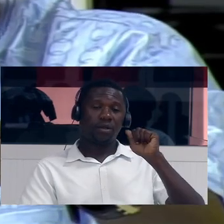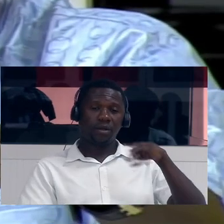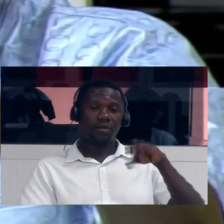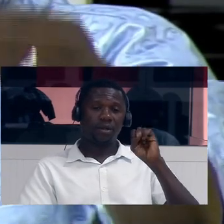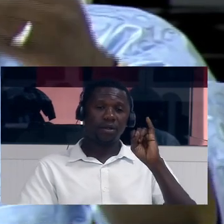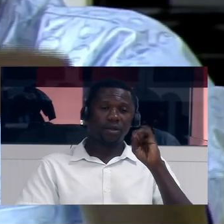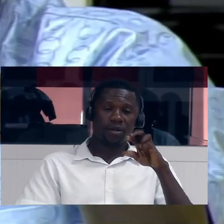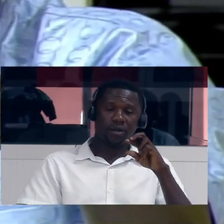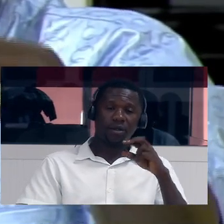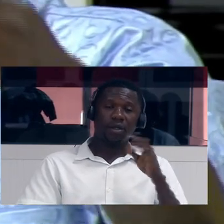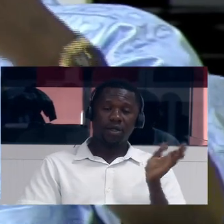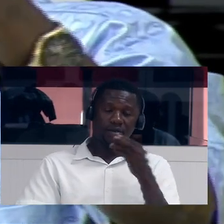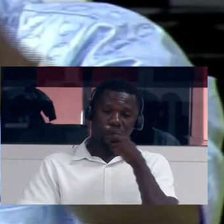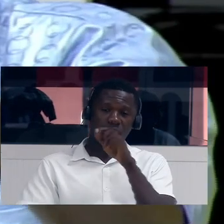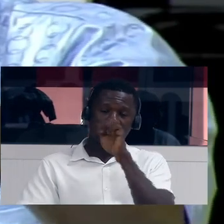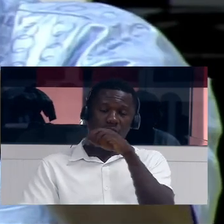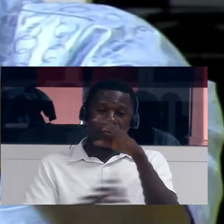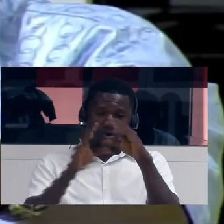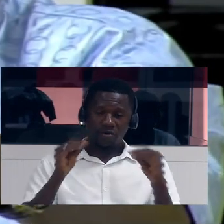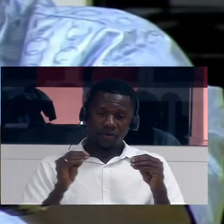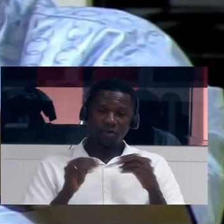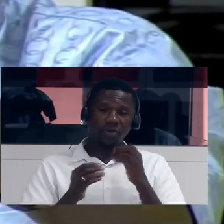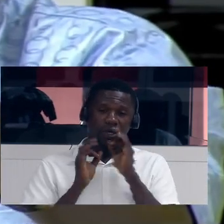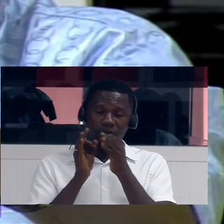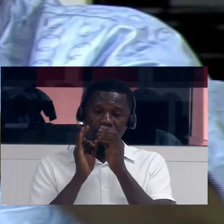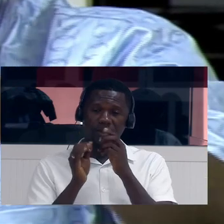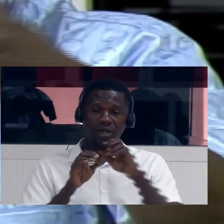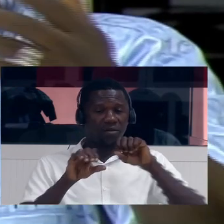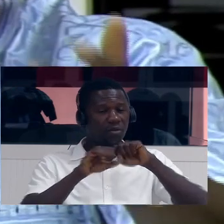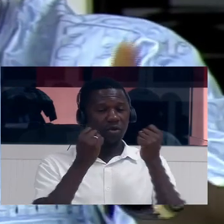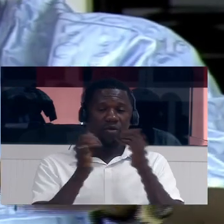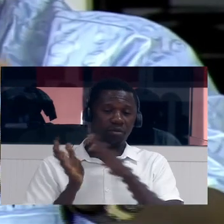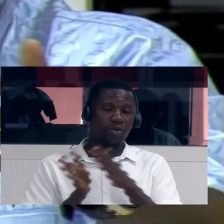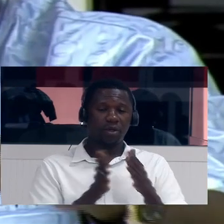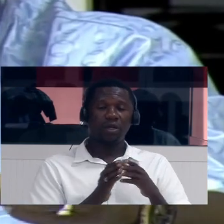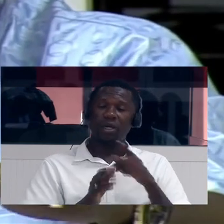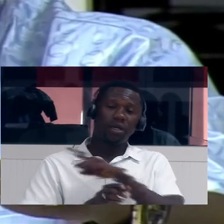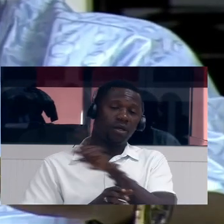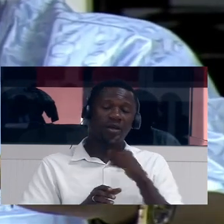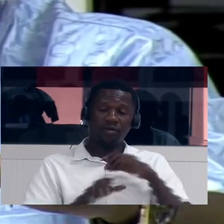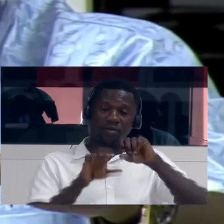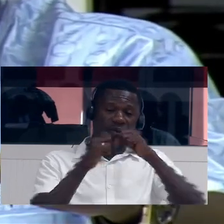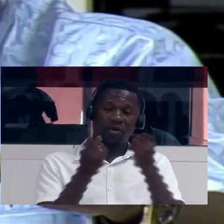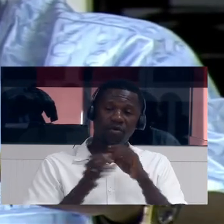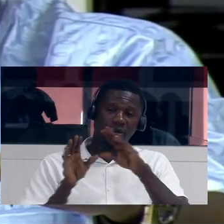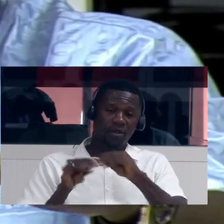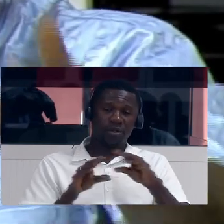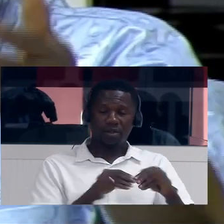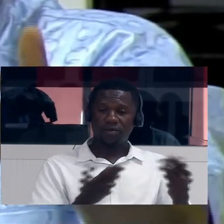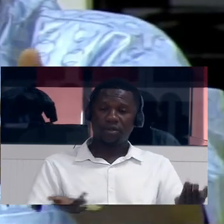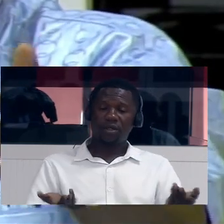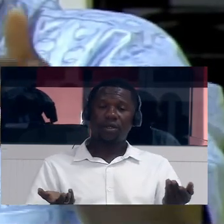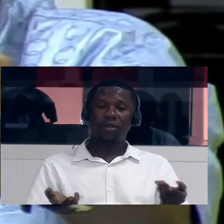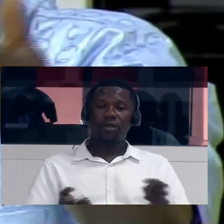office to say that they have messed up the plan, they have messed up our operation. Mm-hmm.